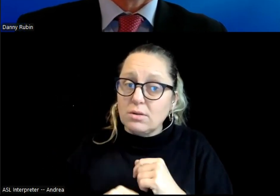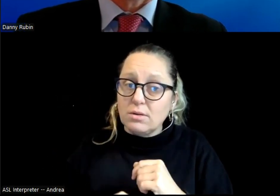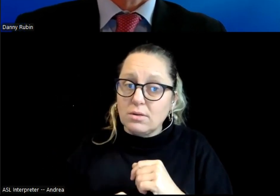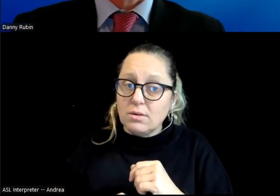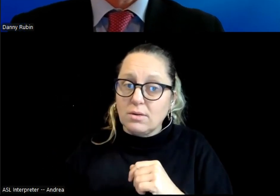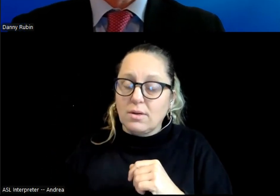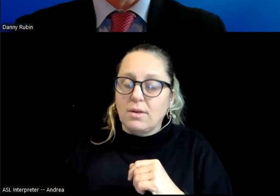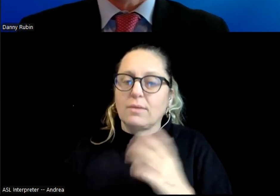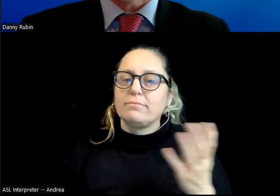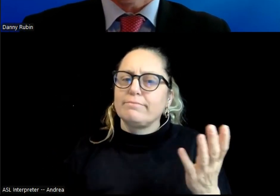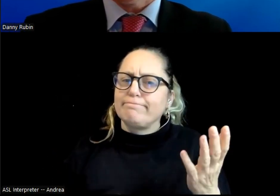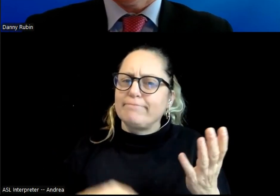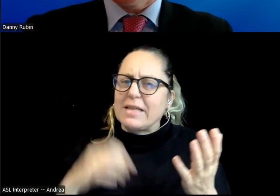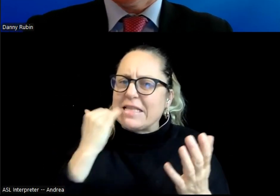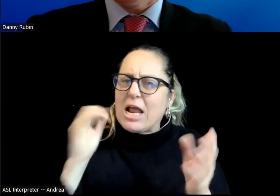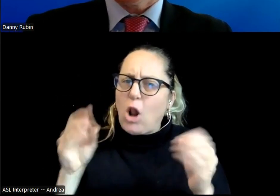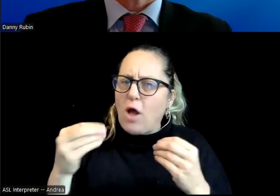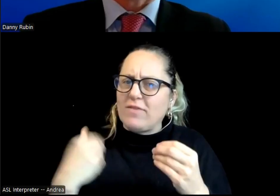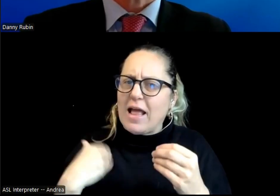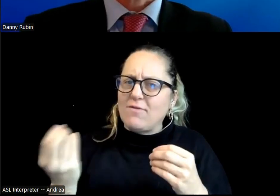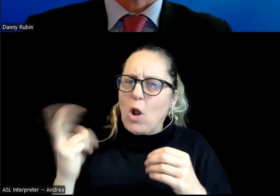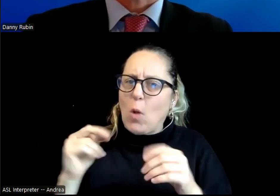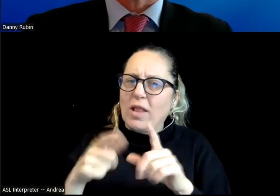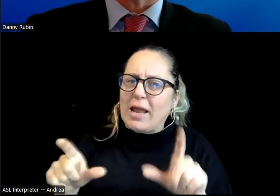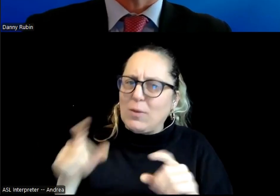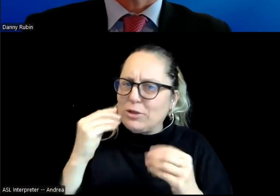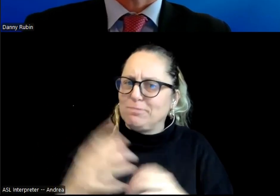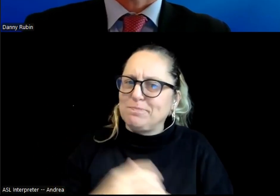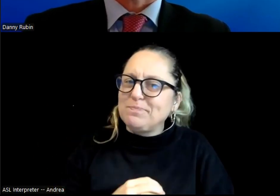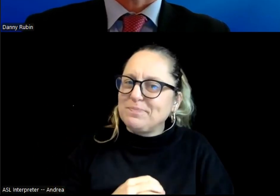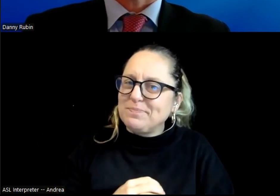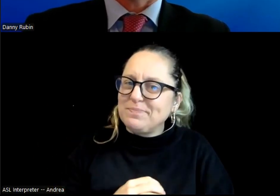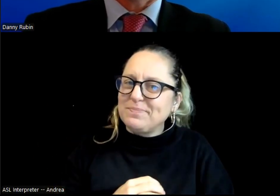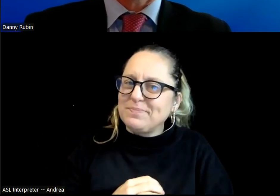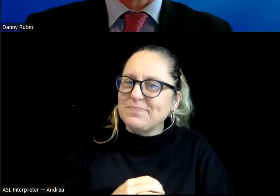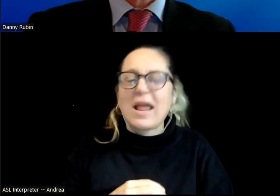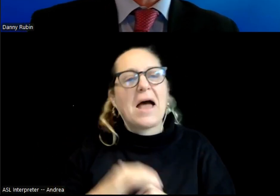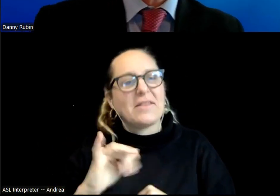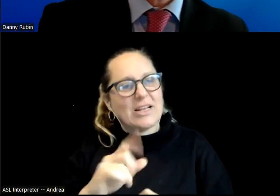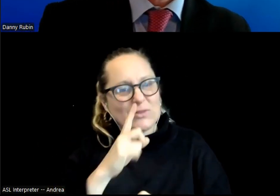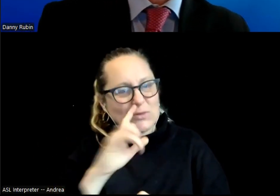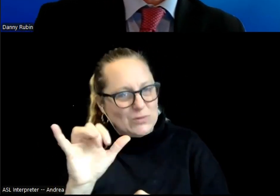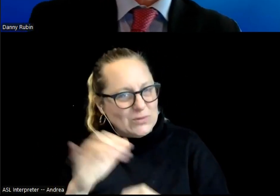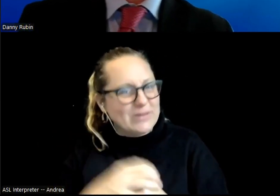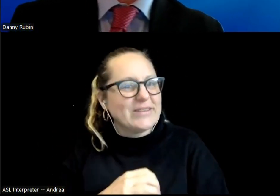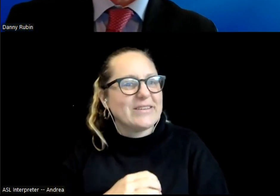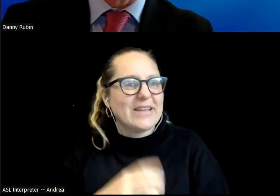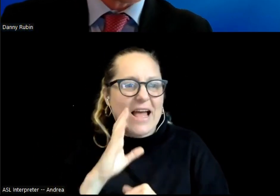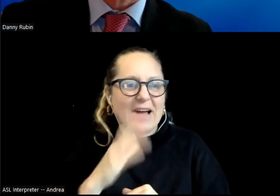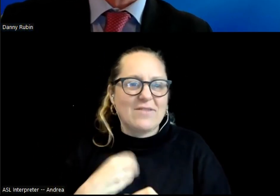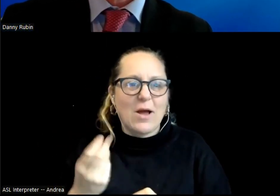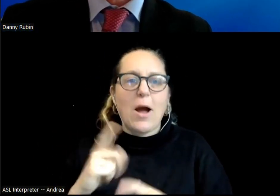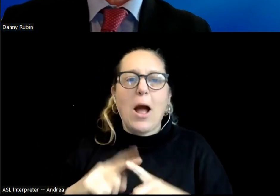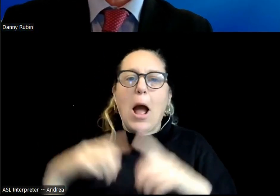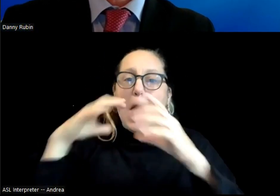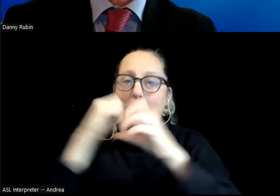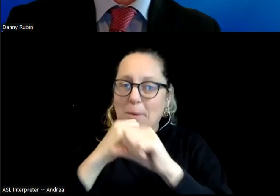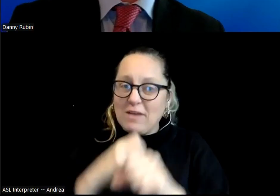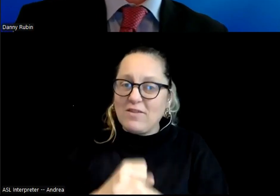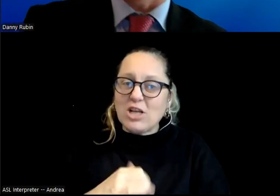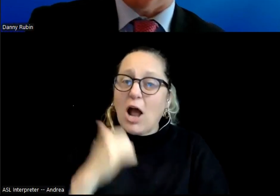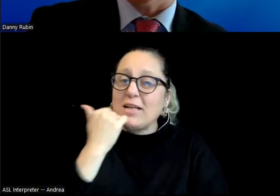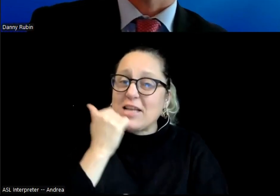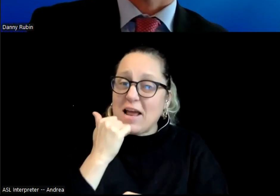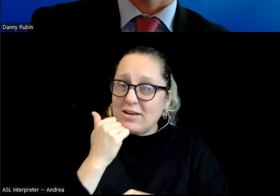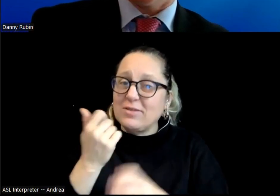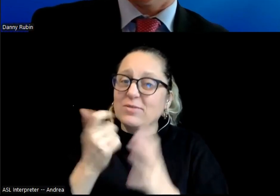Am I Well, hearing that dental right, Cindy? offices have their own language. Well, that's true too. Dental But offices have their own abbreviation on dental language. terms,